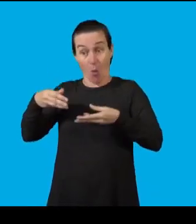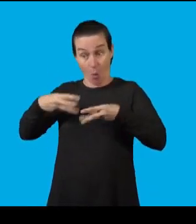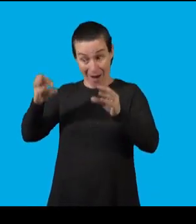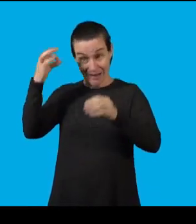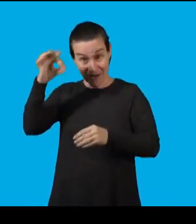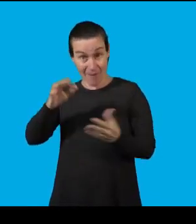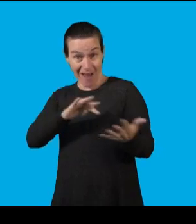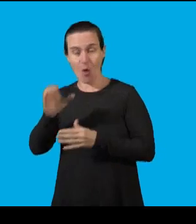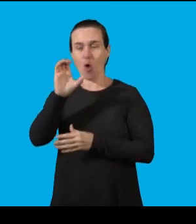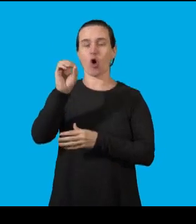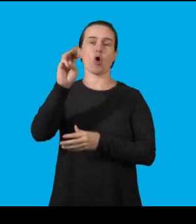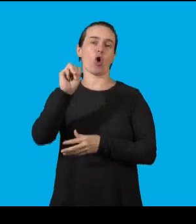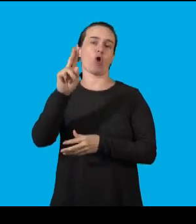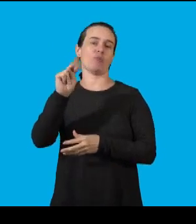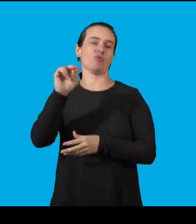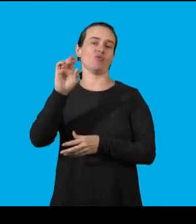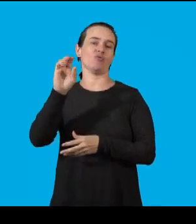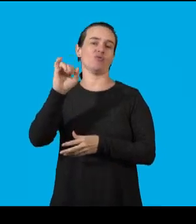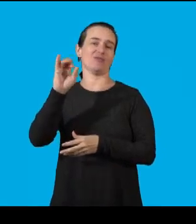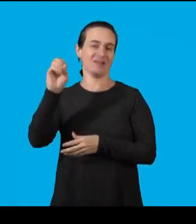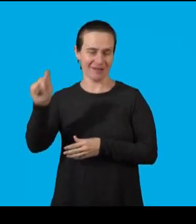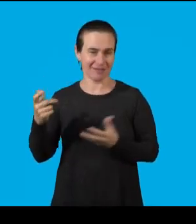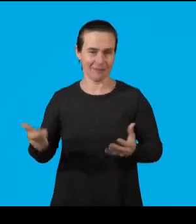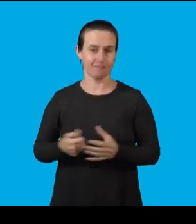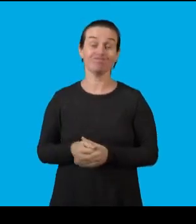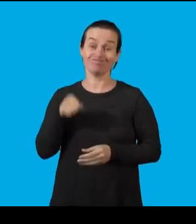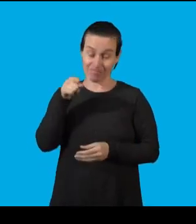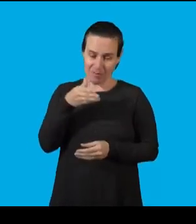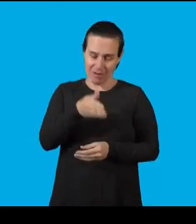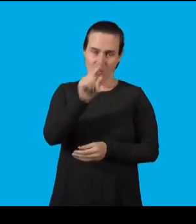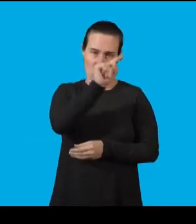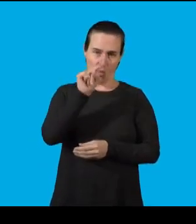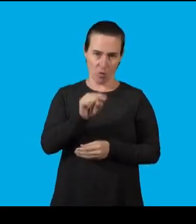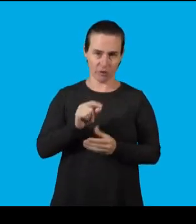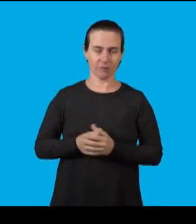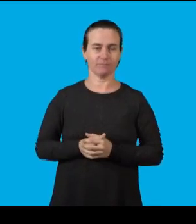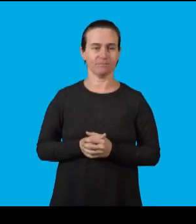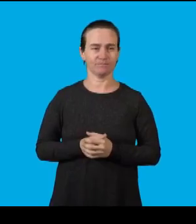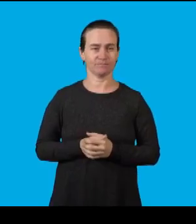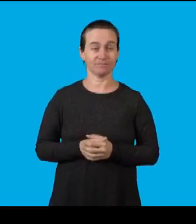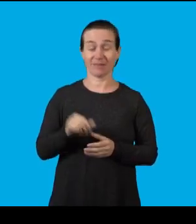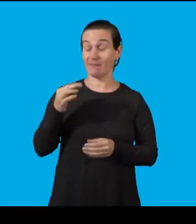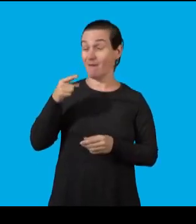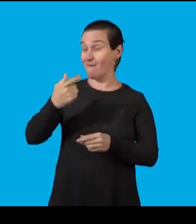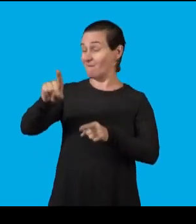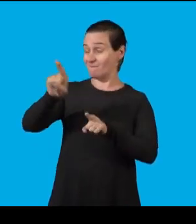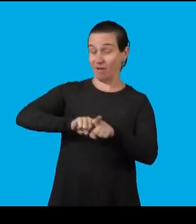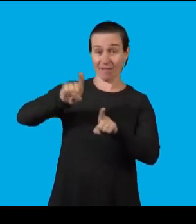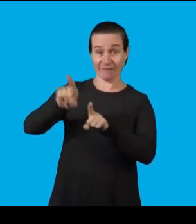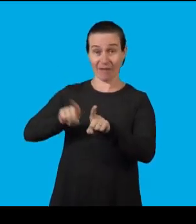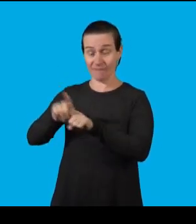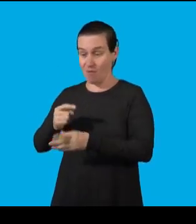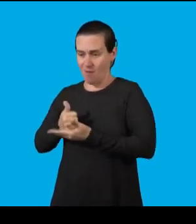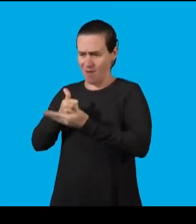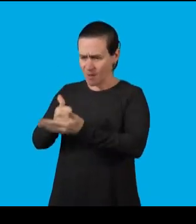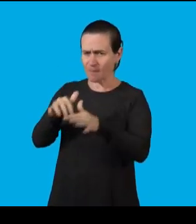word which are communists is included there because that was in the question itself. When they fail to